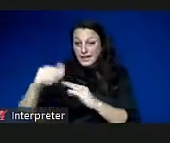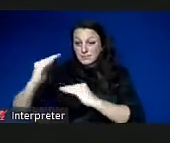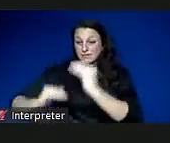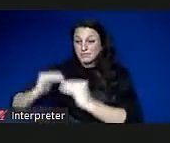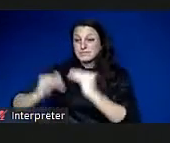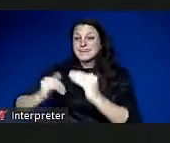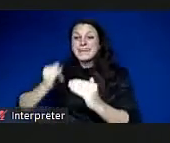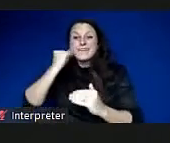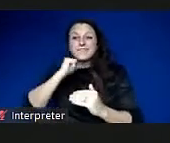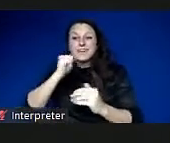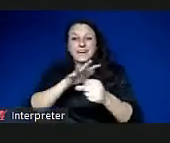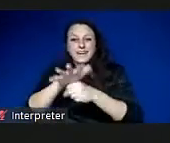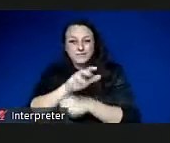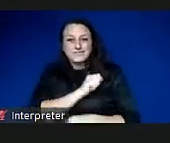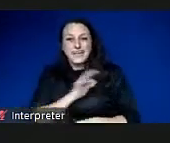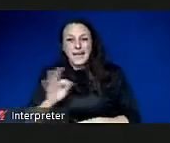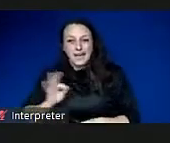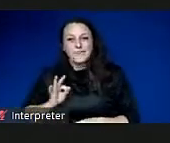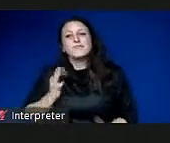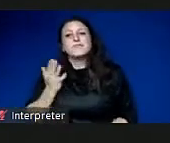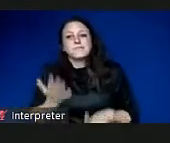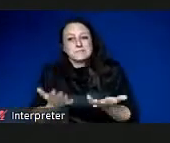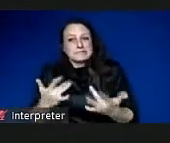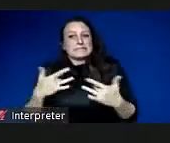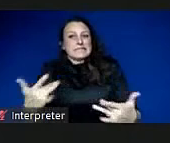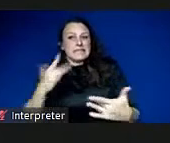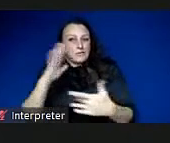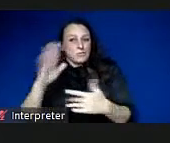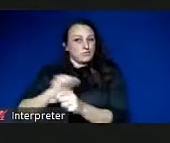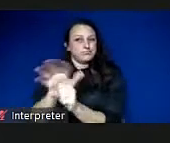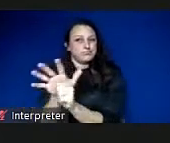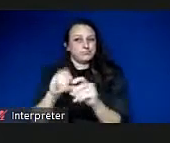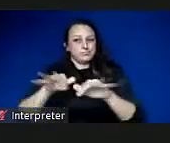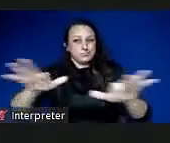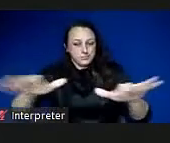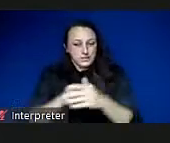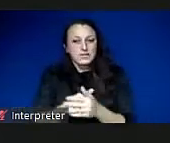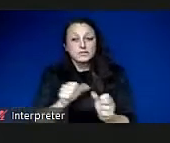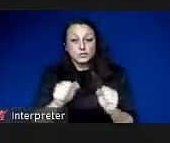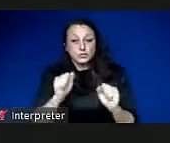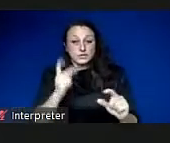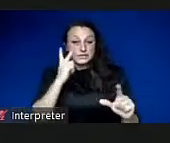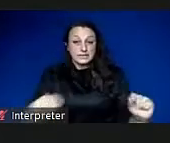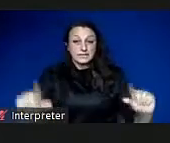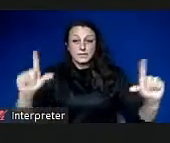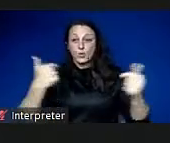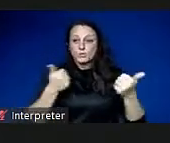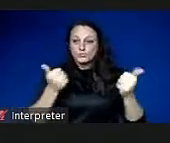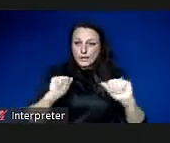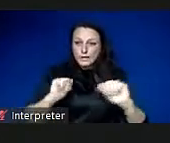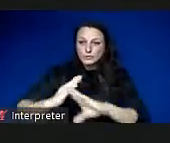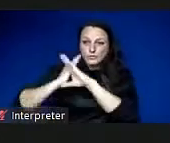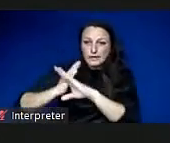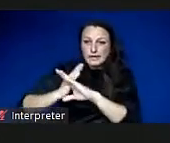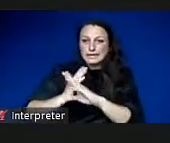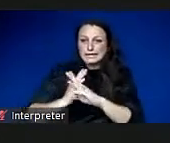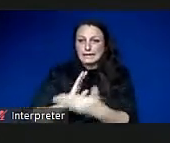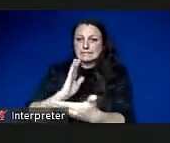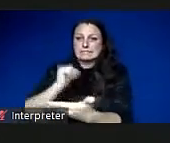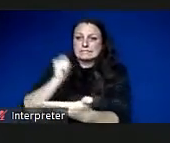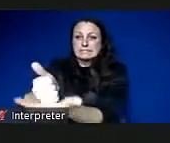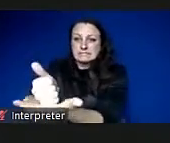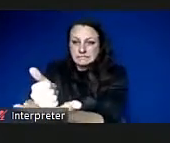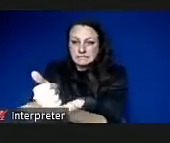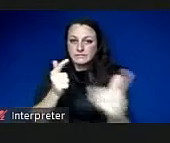you'll see on this slide, we threw a lot of effort into preventing that and mitigating it very quickly when